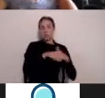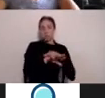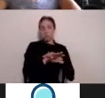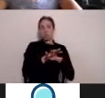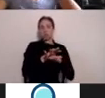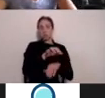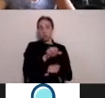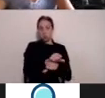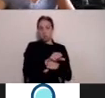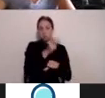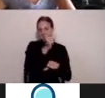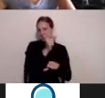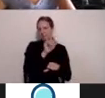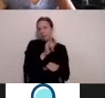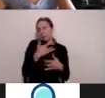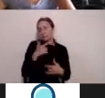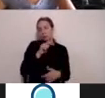to 48 hours.